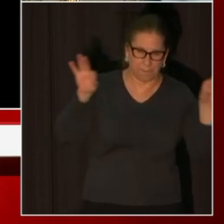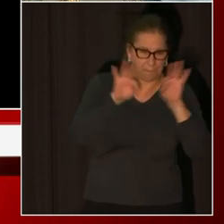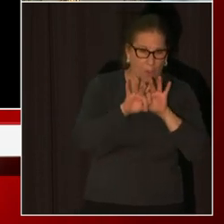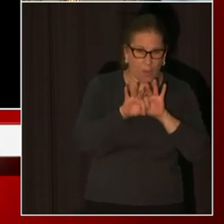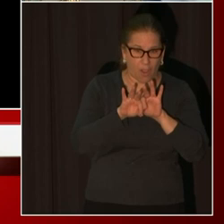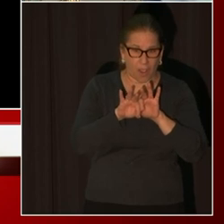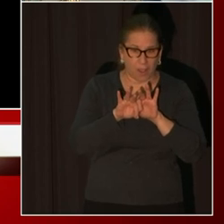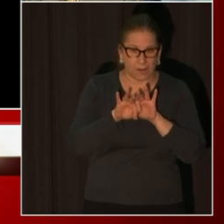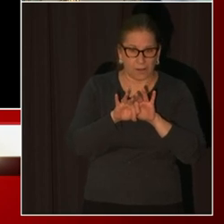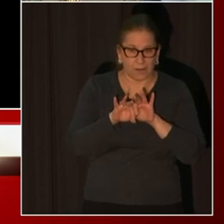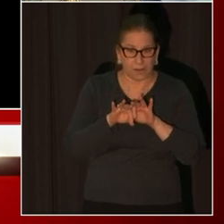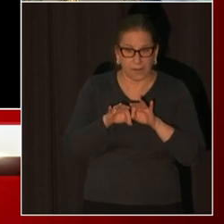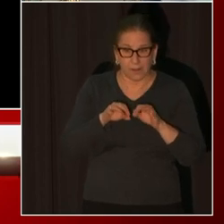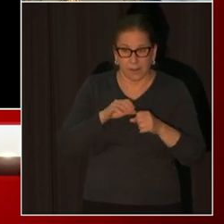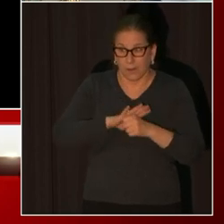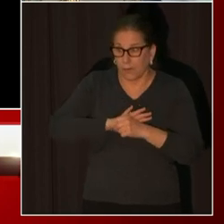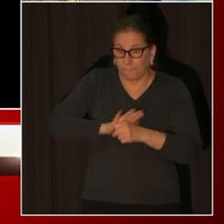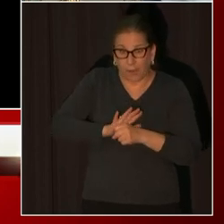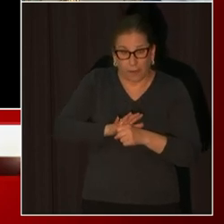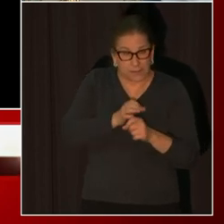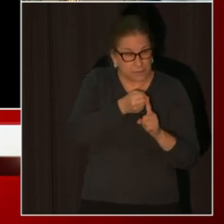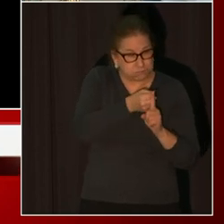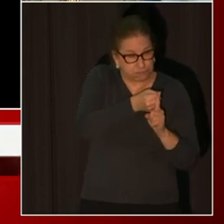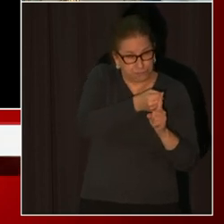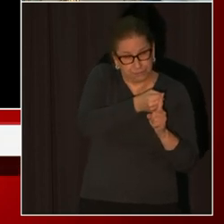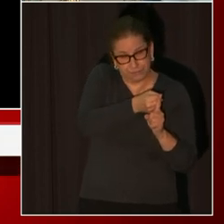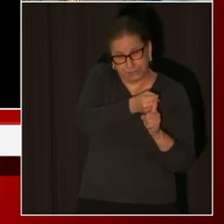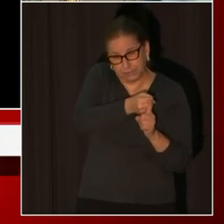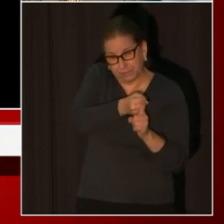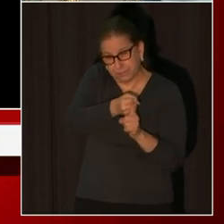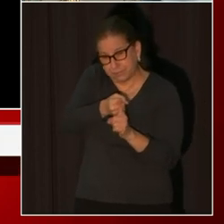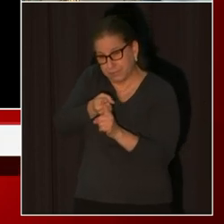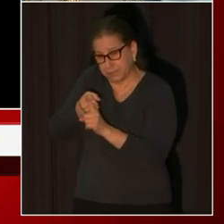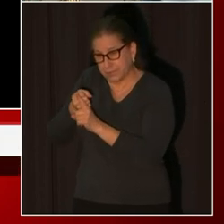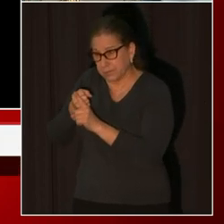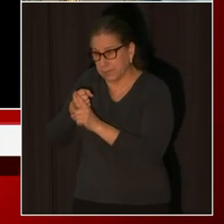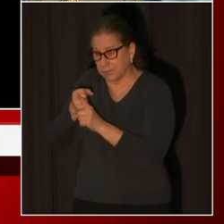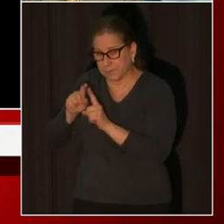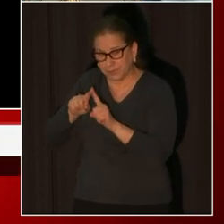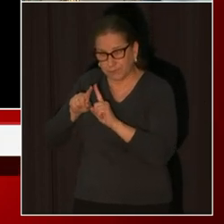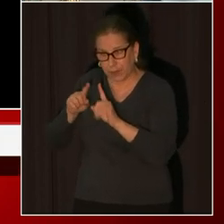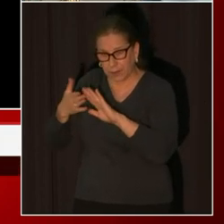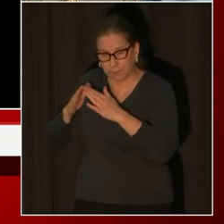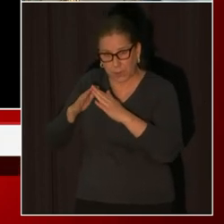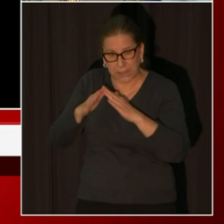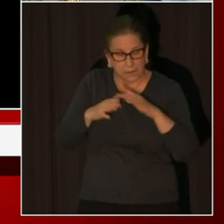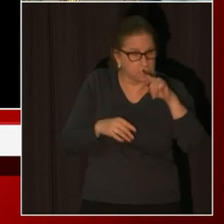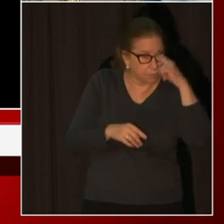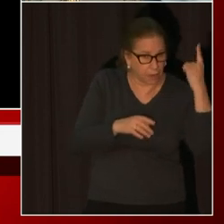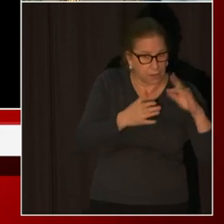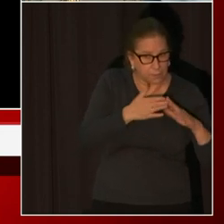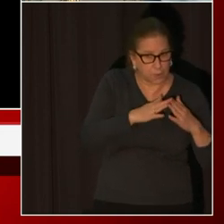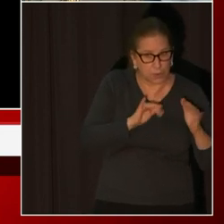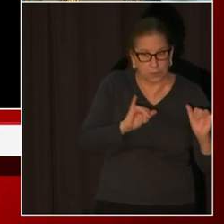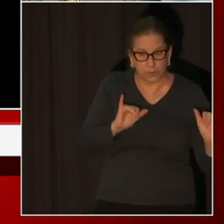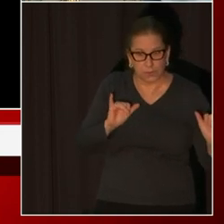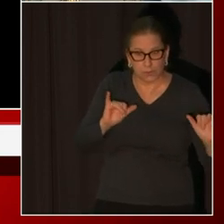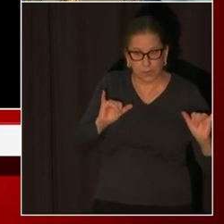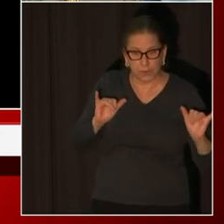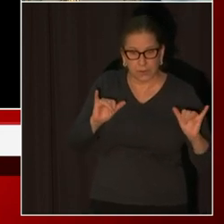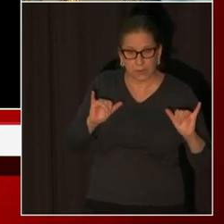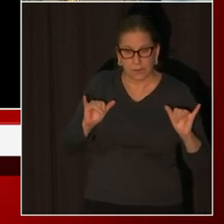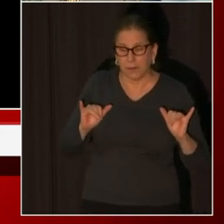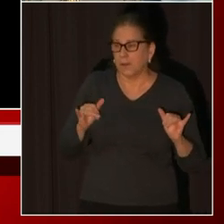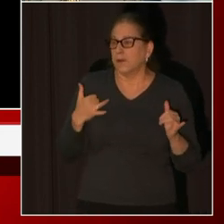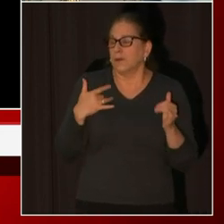color, that we can't wait for this pandemic to be over to do better. Several weeks ago, I charged the